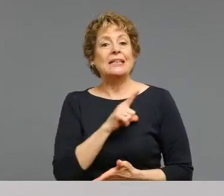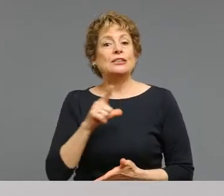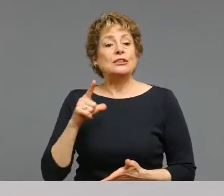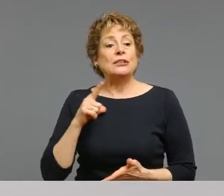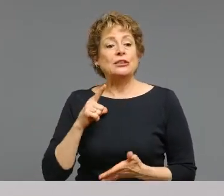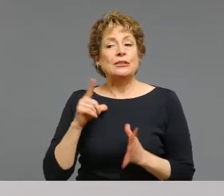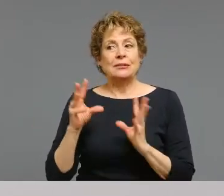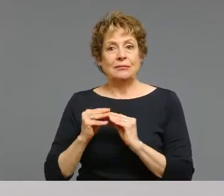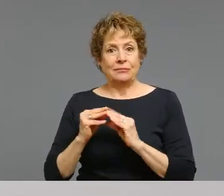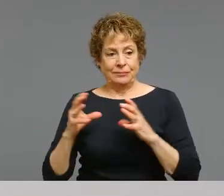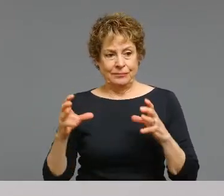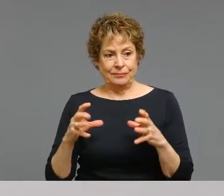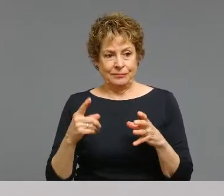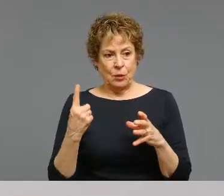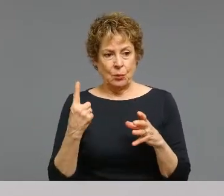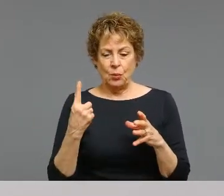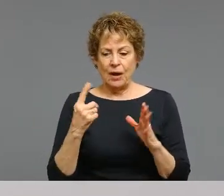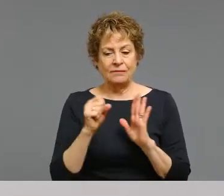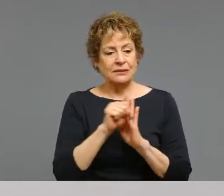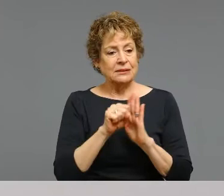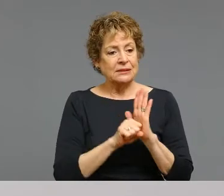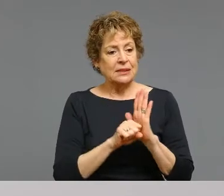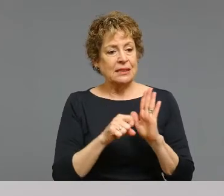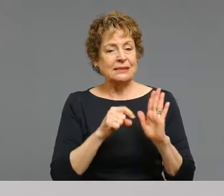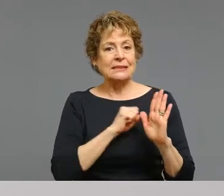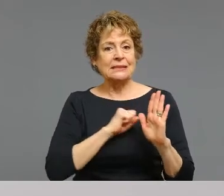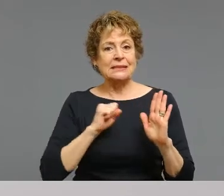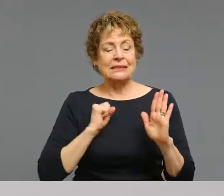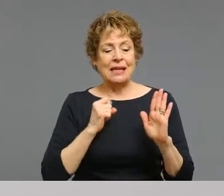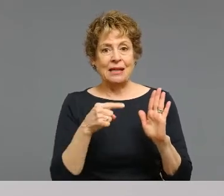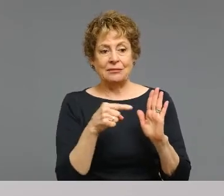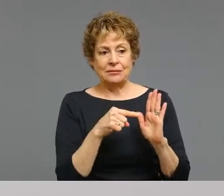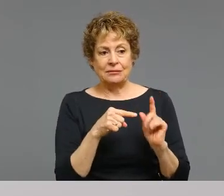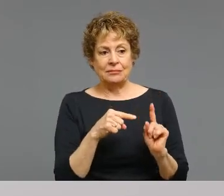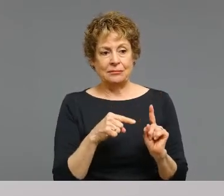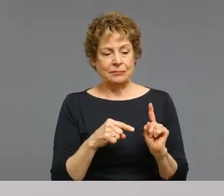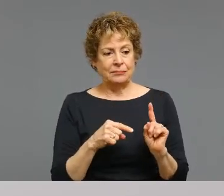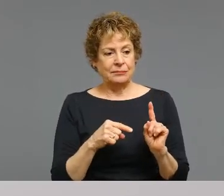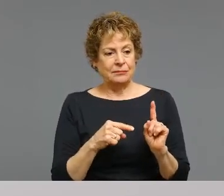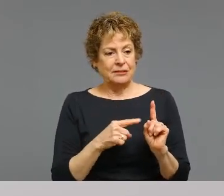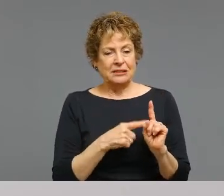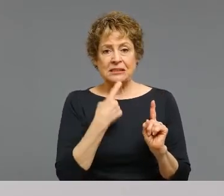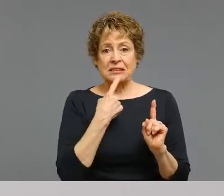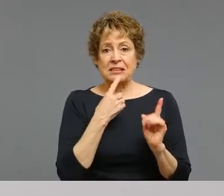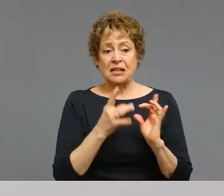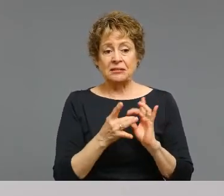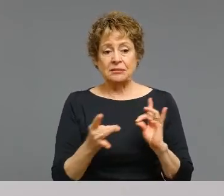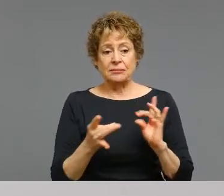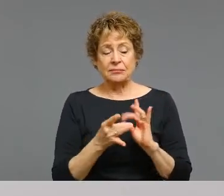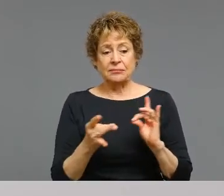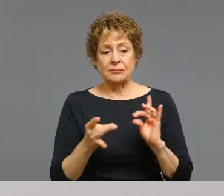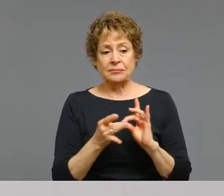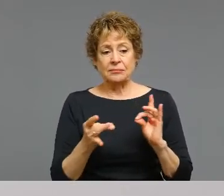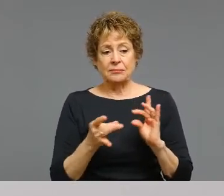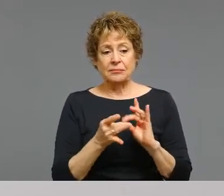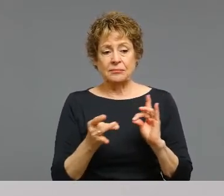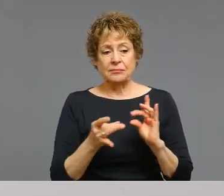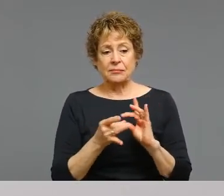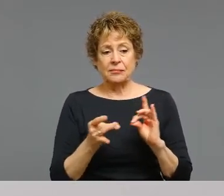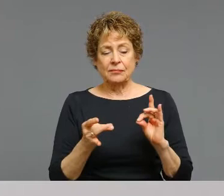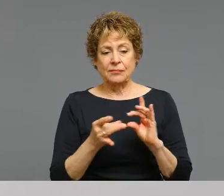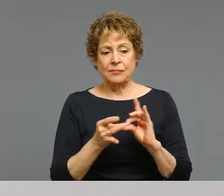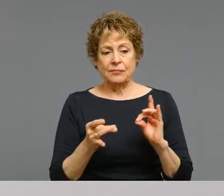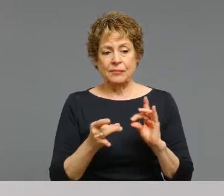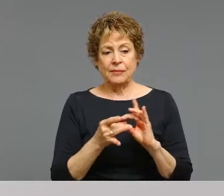state senator, Senator Sonny Borelli, said that the vaccine, quote, by the way, I've been told kills lab animals, isn't fully safe, still in the